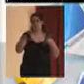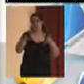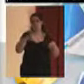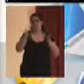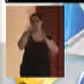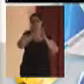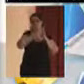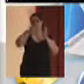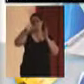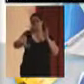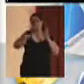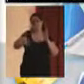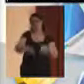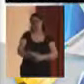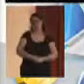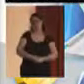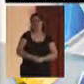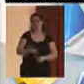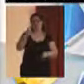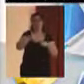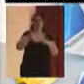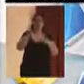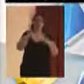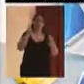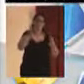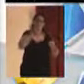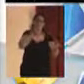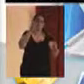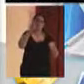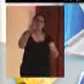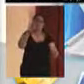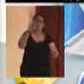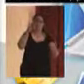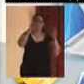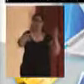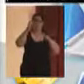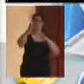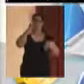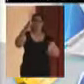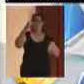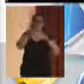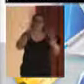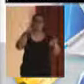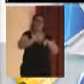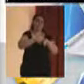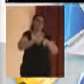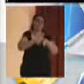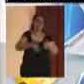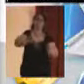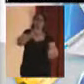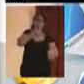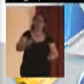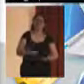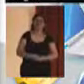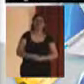Well, more or less, these were the most important points. I was not able to say a lot because the presentation is longer, but I do not have time